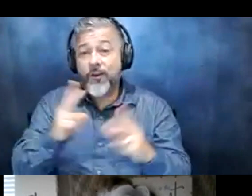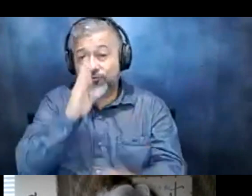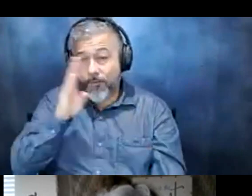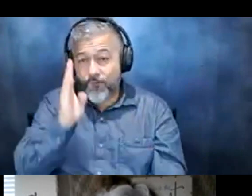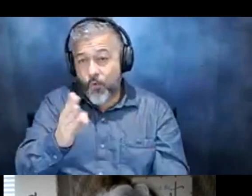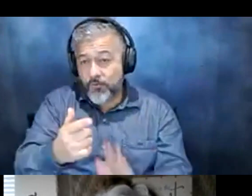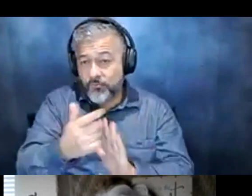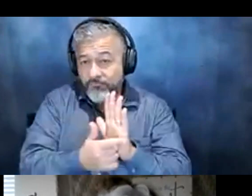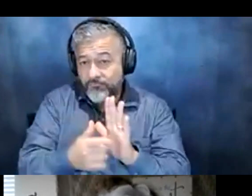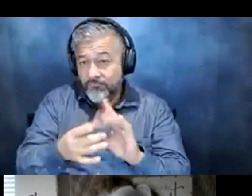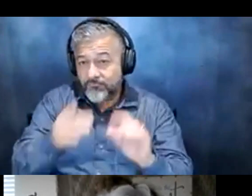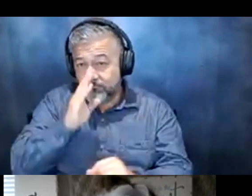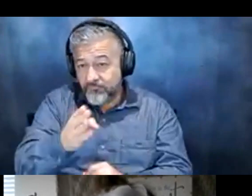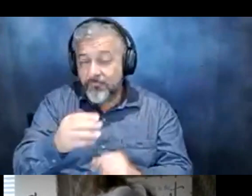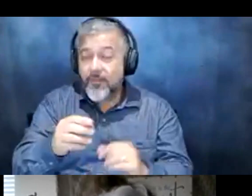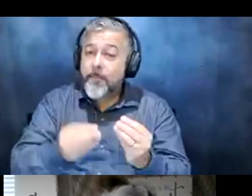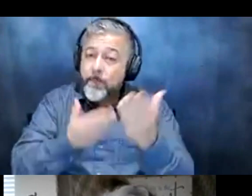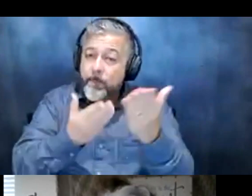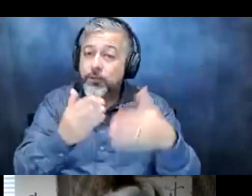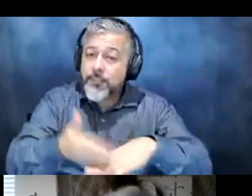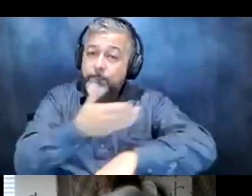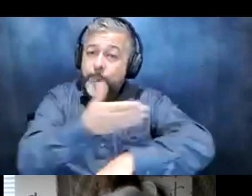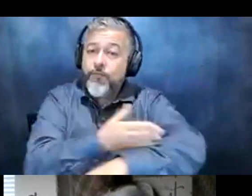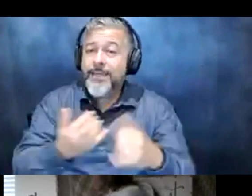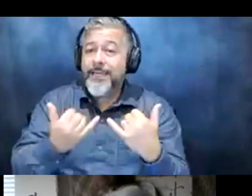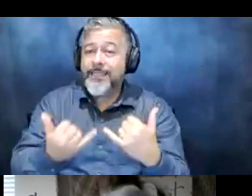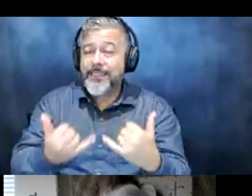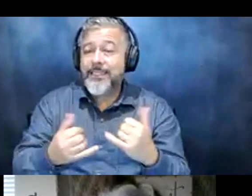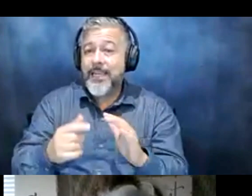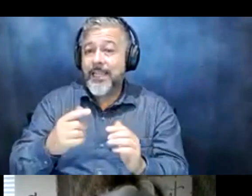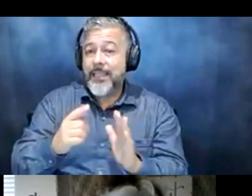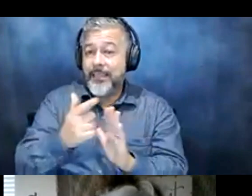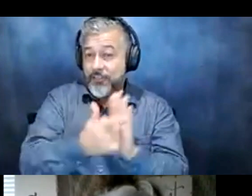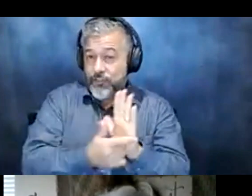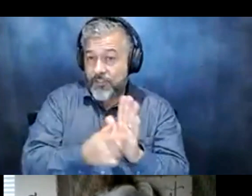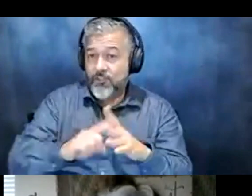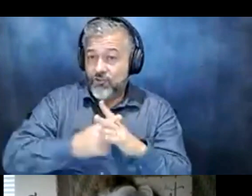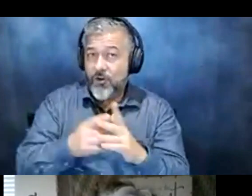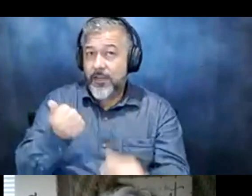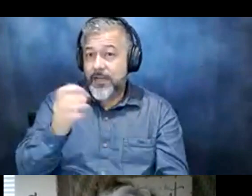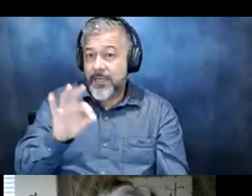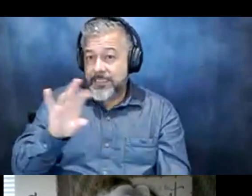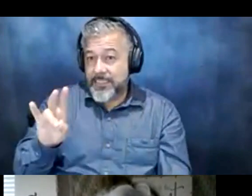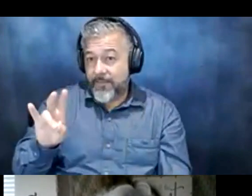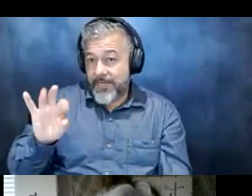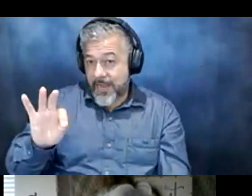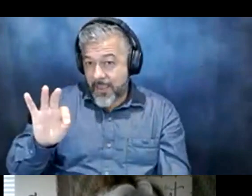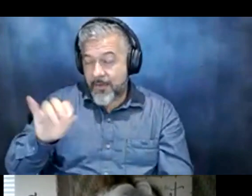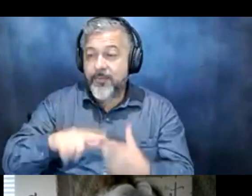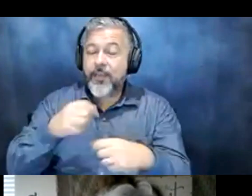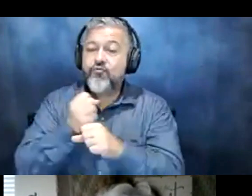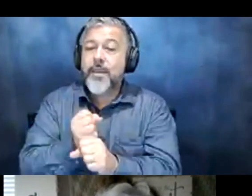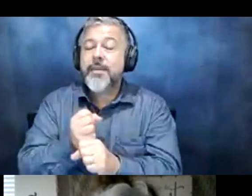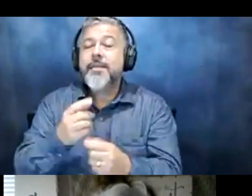It proposes improving existing legislation that came about in 1979 that created